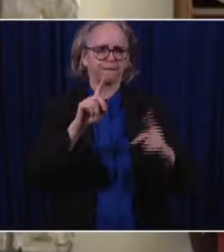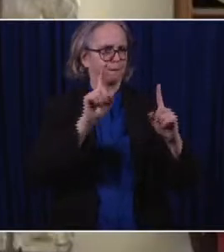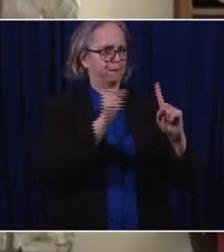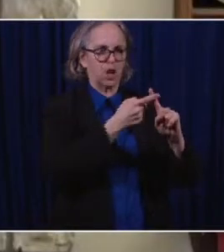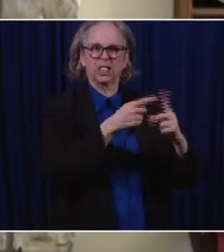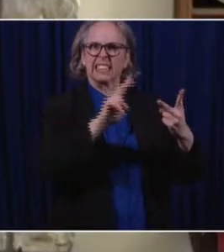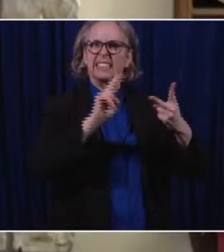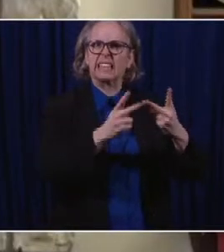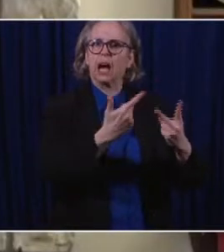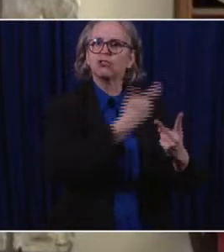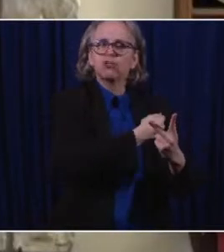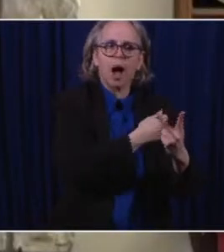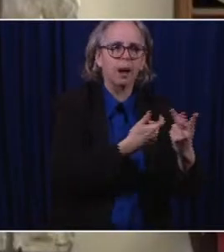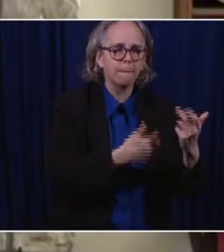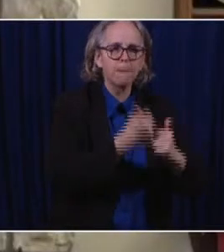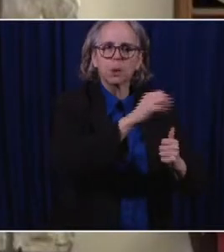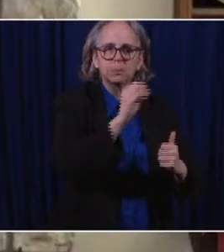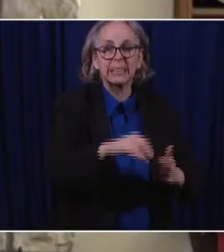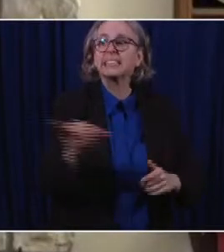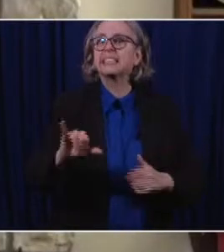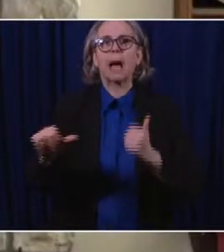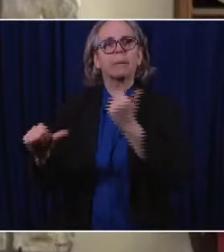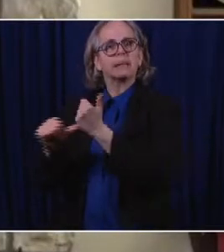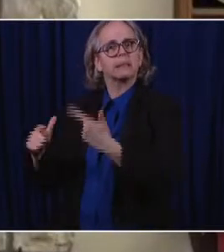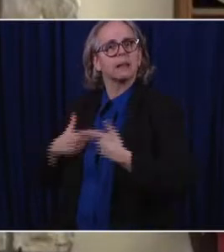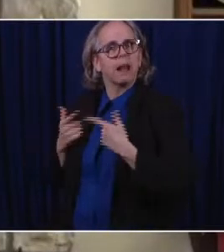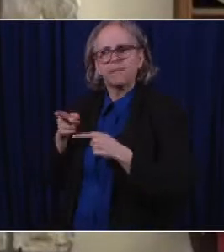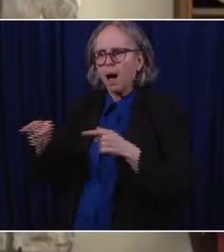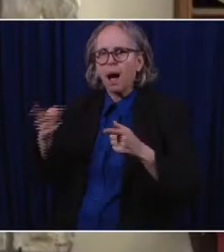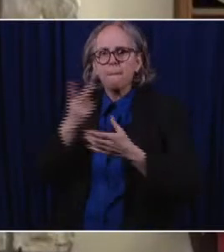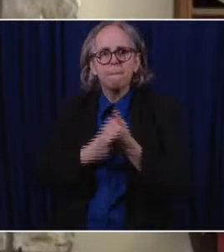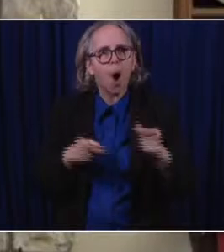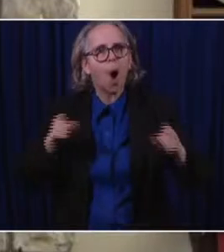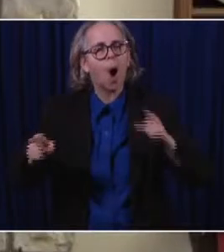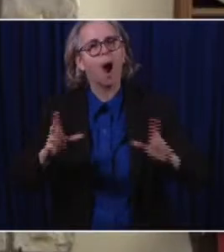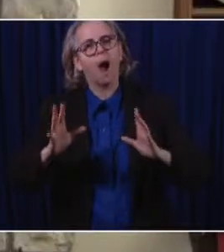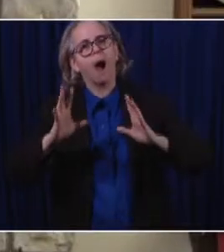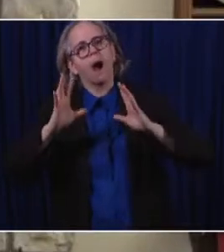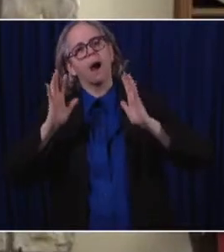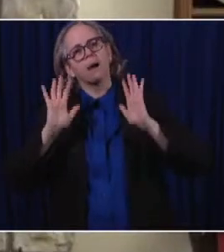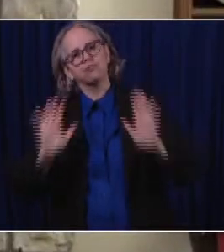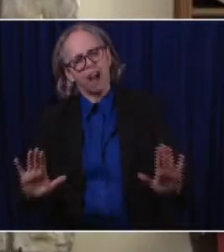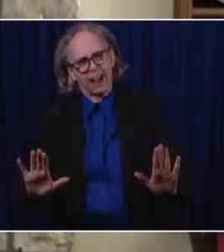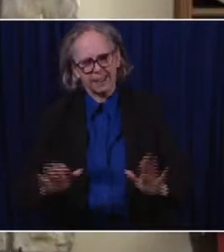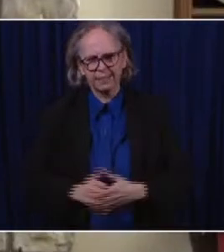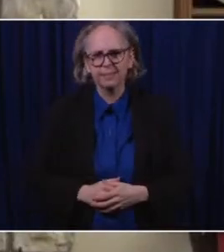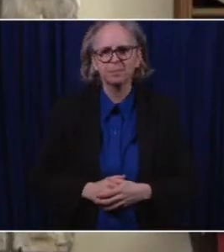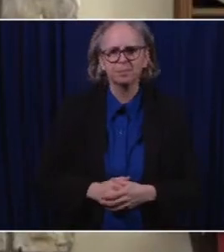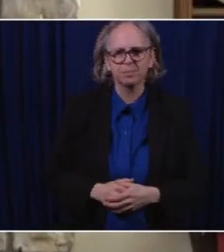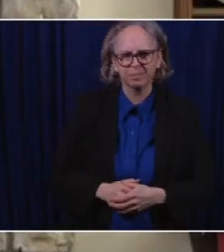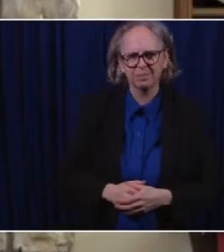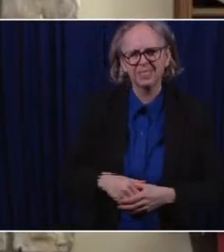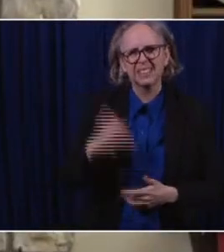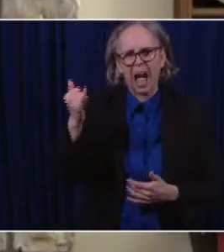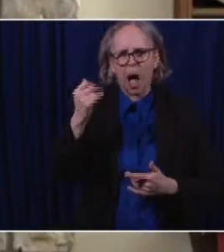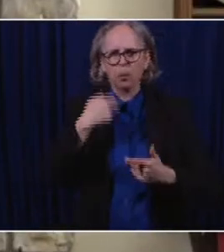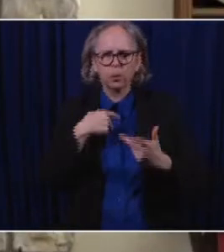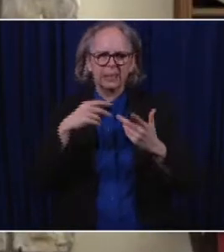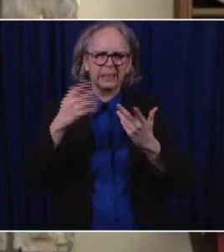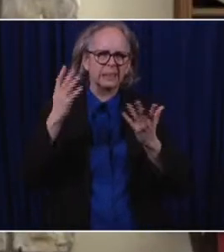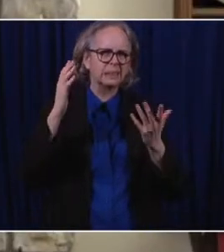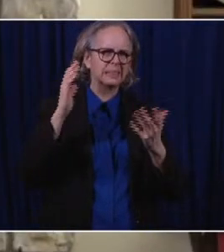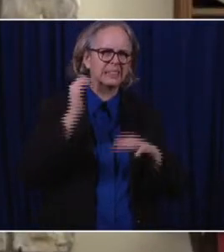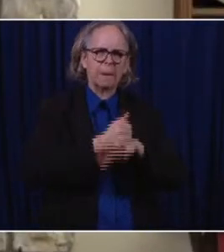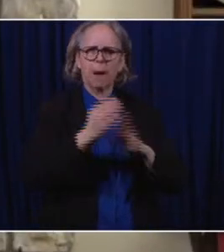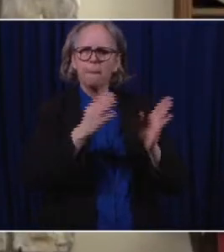now preparing for what happens next. We're preparing for